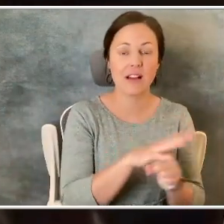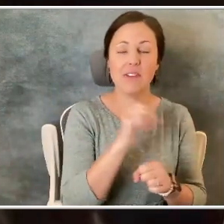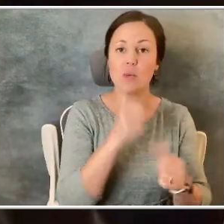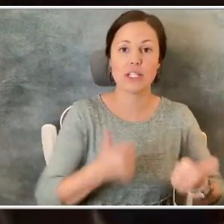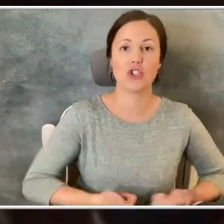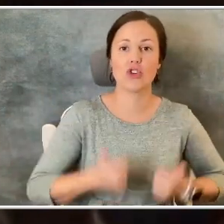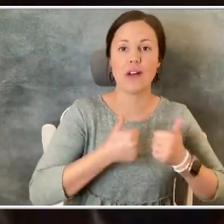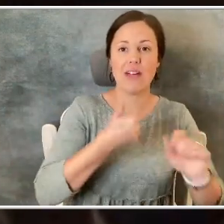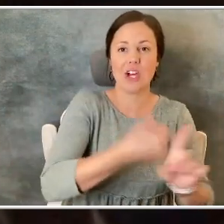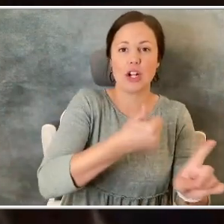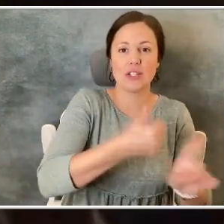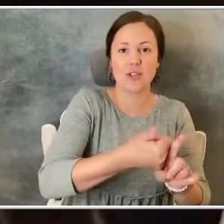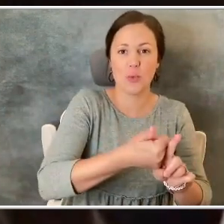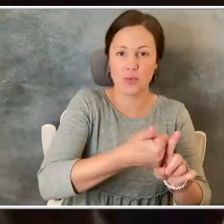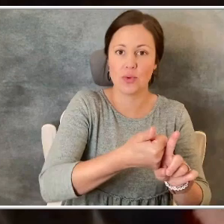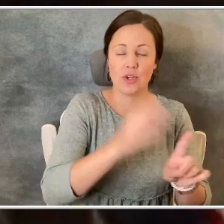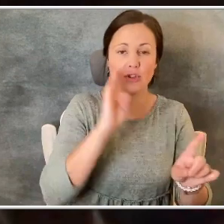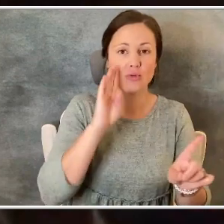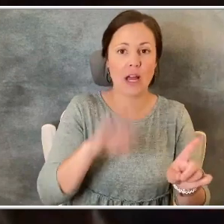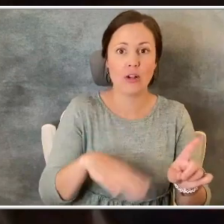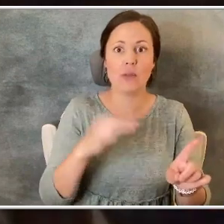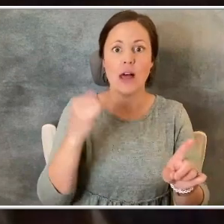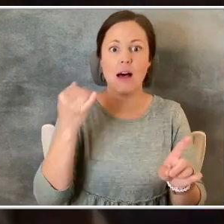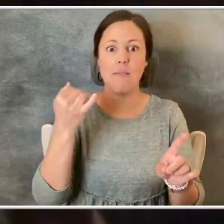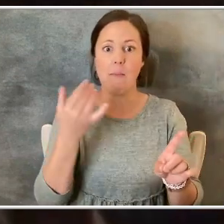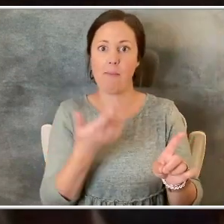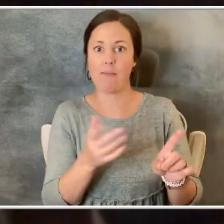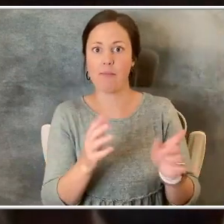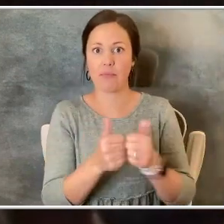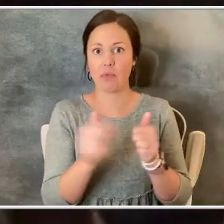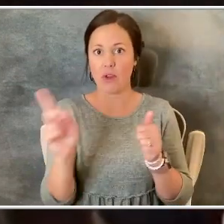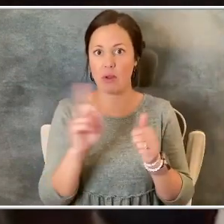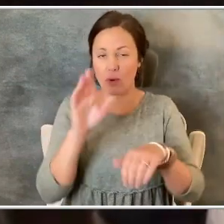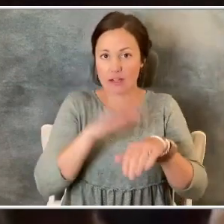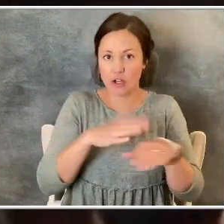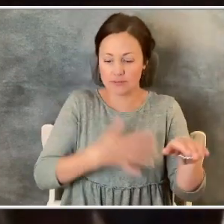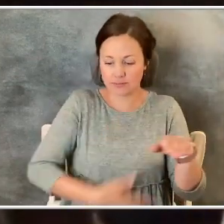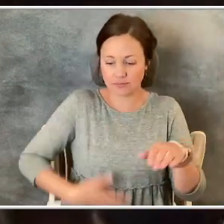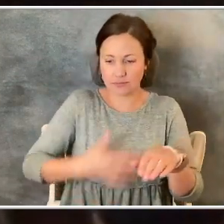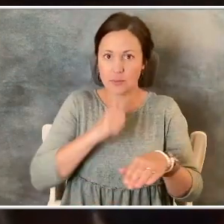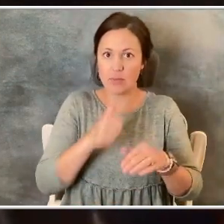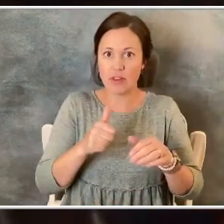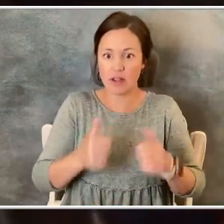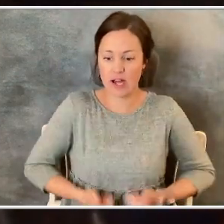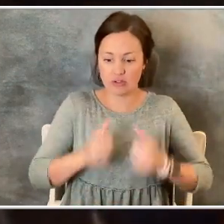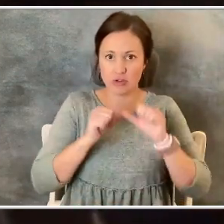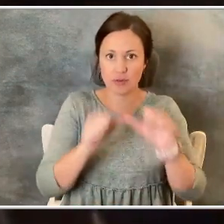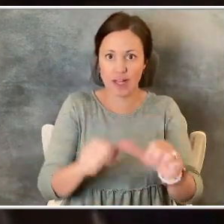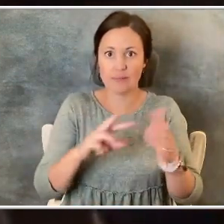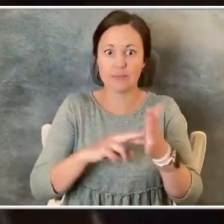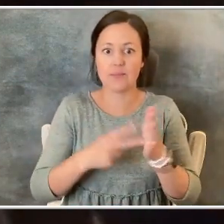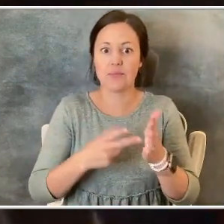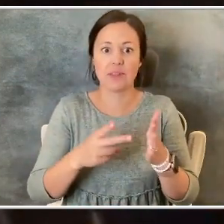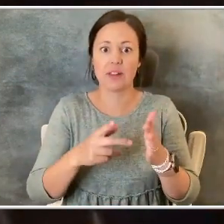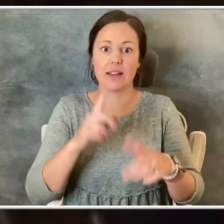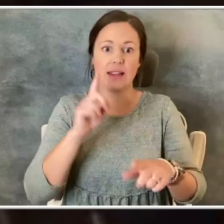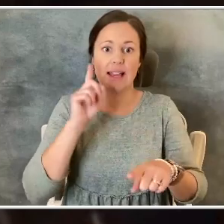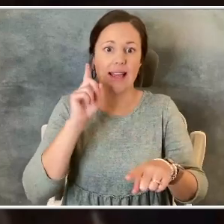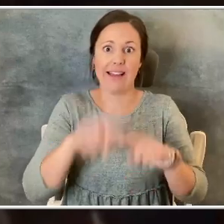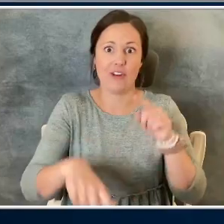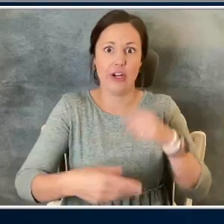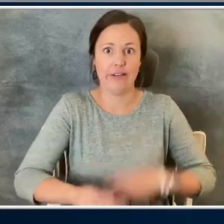own. So I knew that if where it was on the abdomen wasn't going to survive, it for sure wasn't going to survive on the chest.